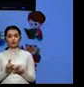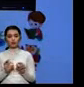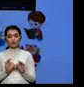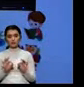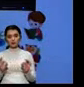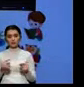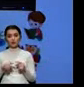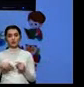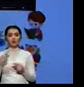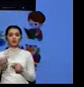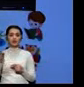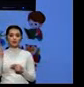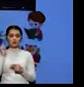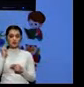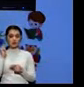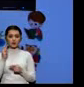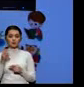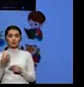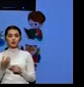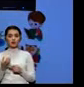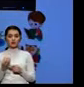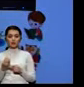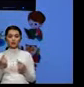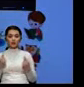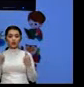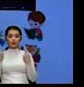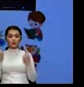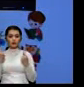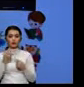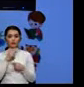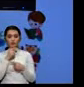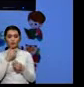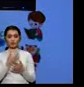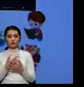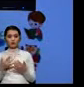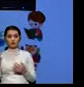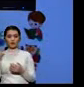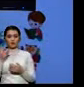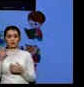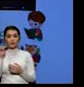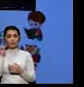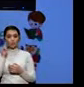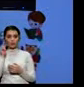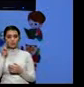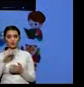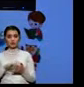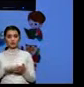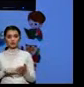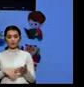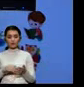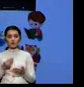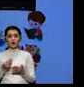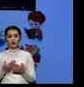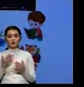ham yaxshi. Kelasi darslarimizda biz yana buyuk alloma bobokalonlarimiz haqida o'rganishni davom